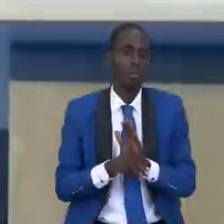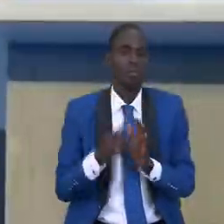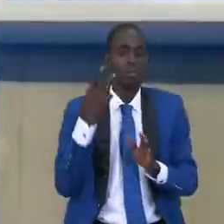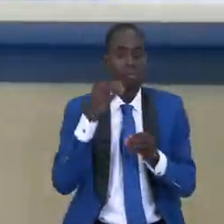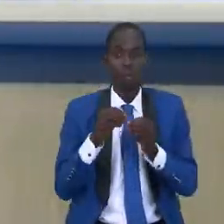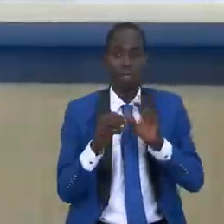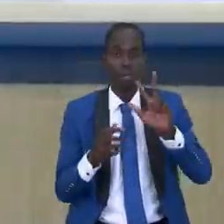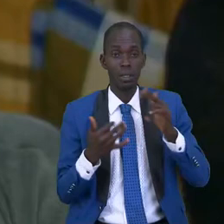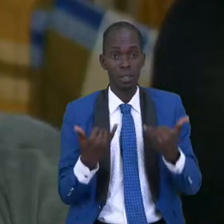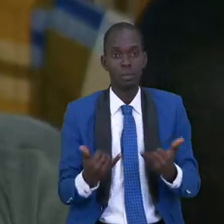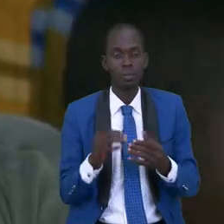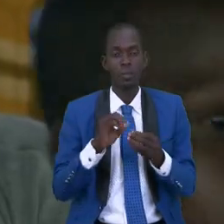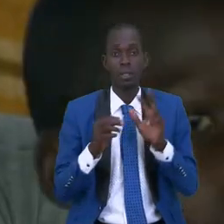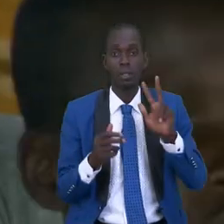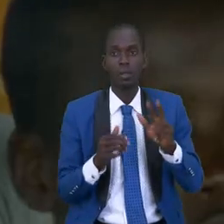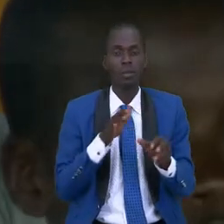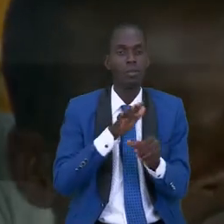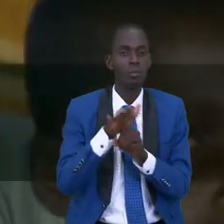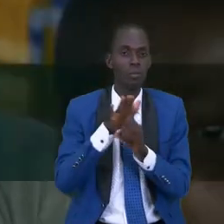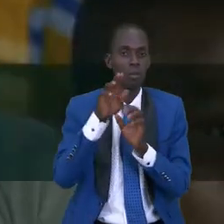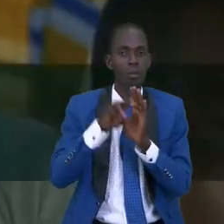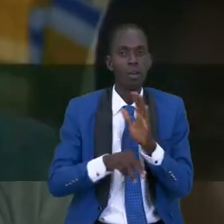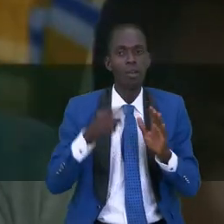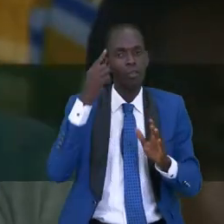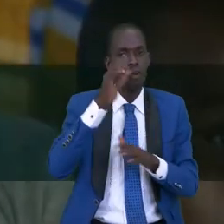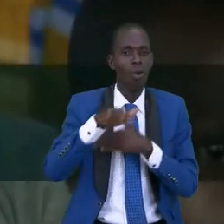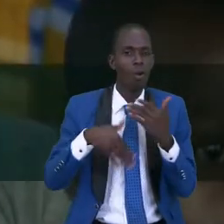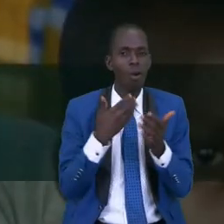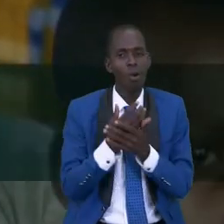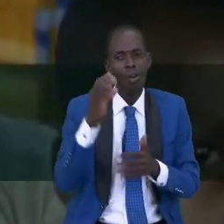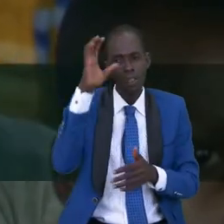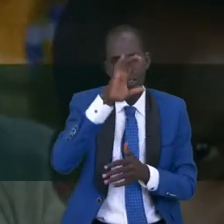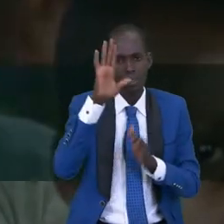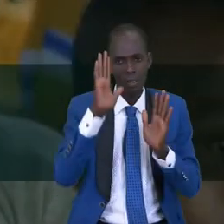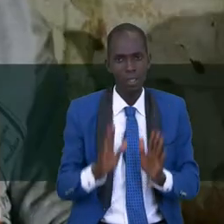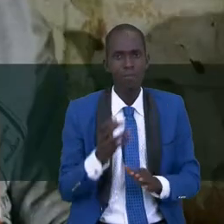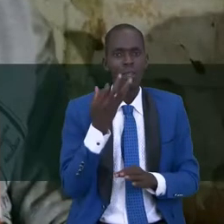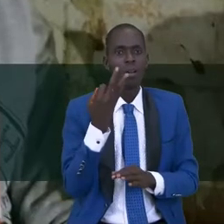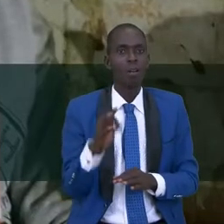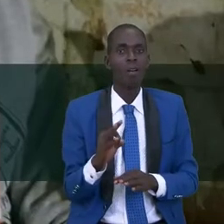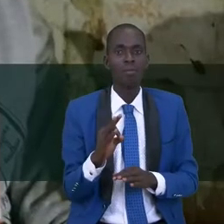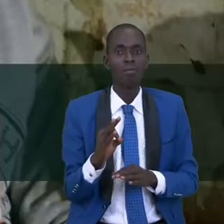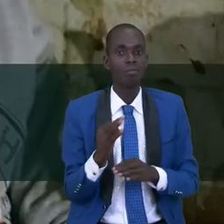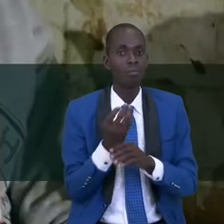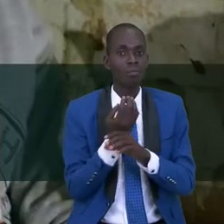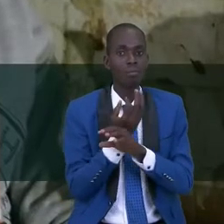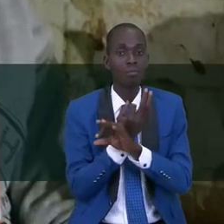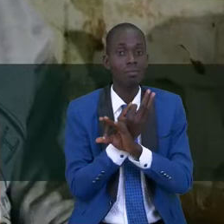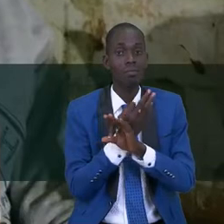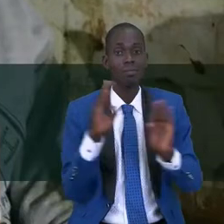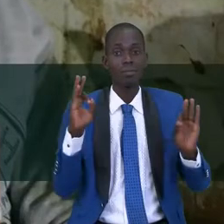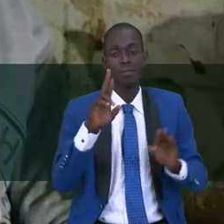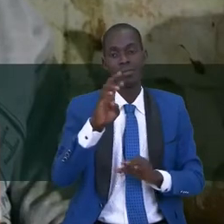three here. Fulfillment for all seekers of relief by faith.